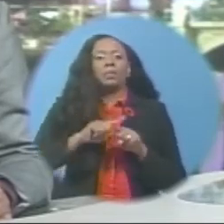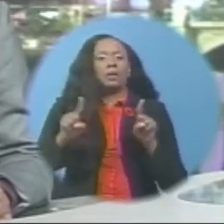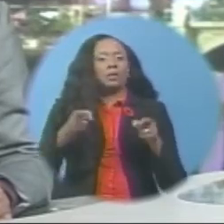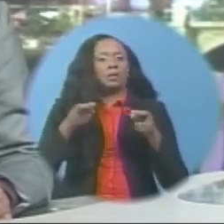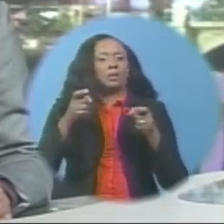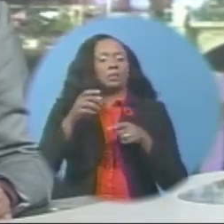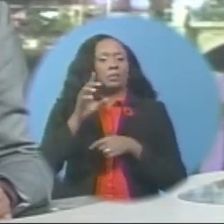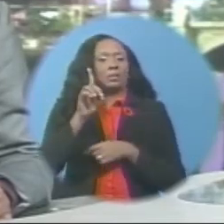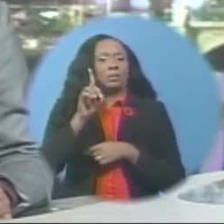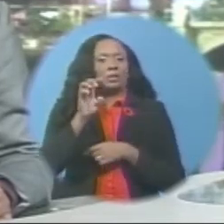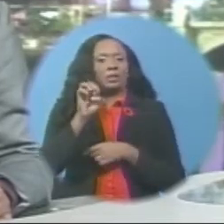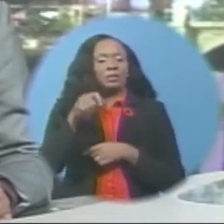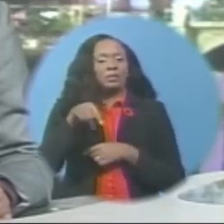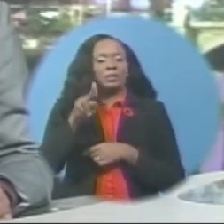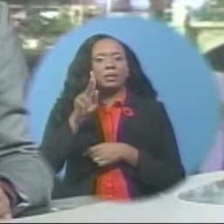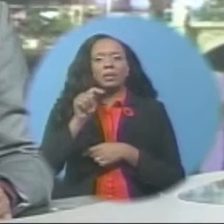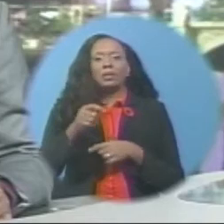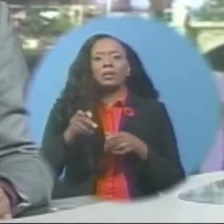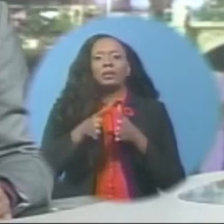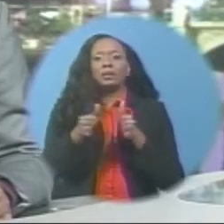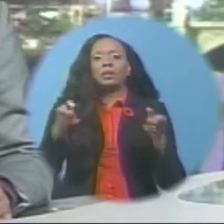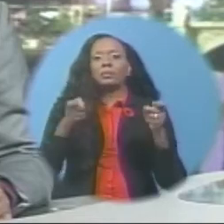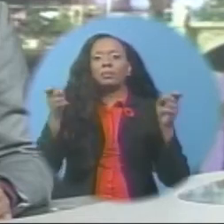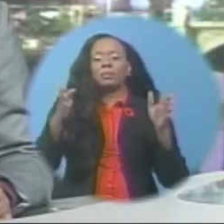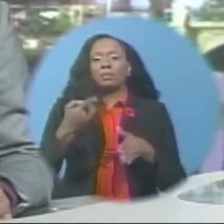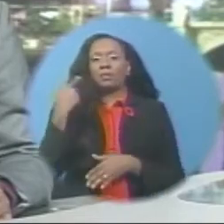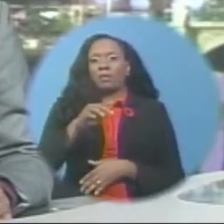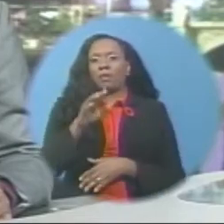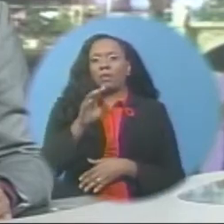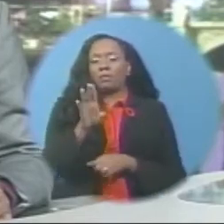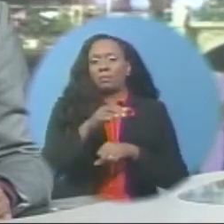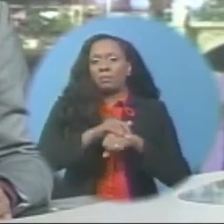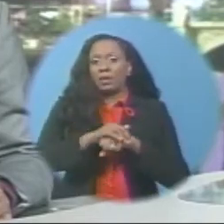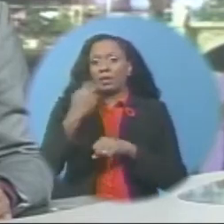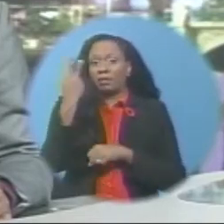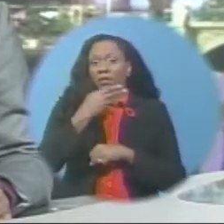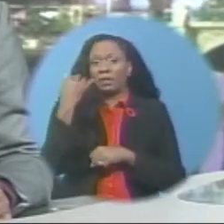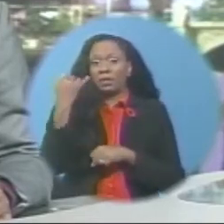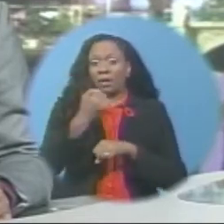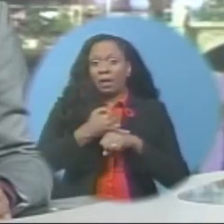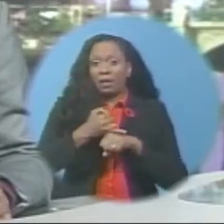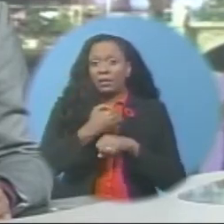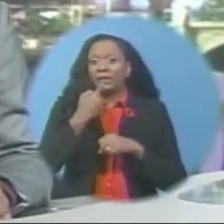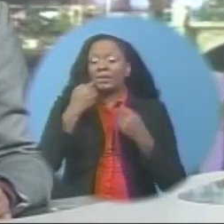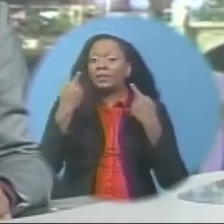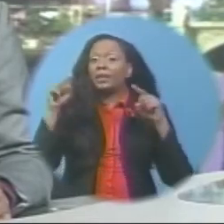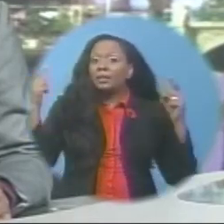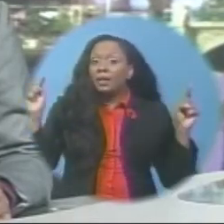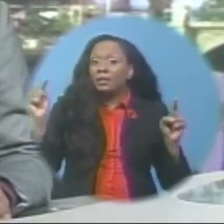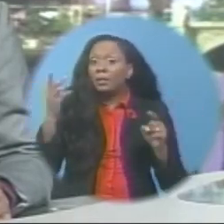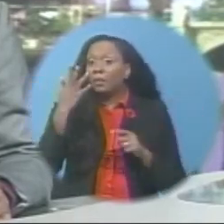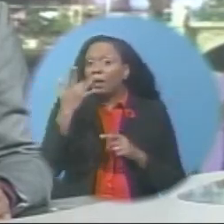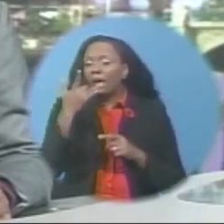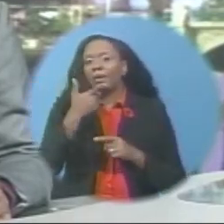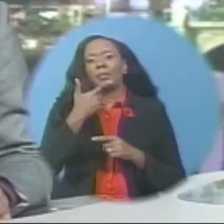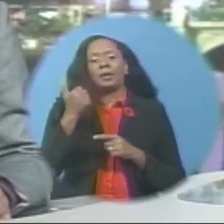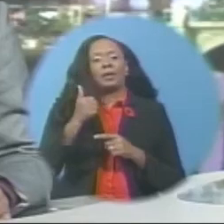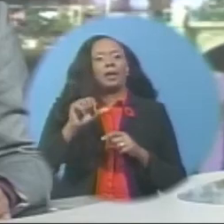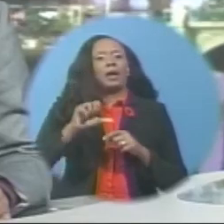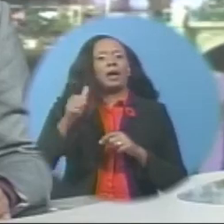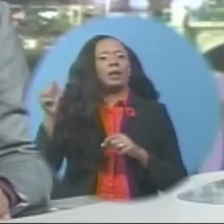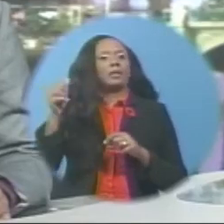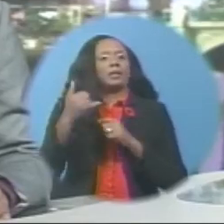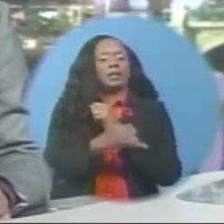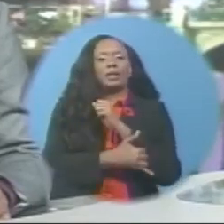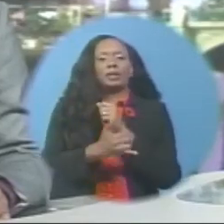General Manager of the BVI Electricity Company, Henry Creek, says the success is due to assistance from linesmen brought in from countries